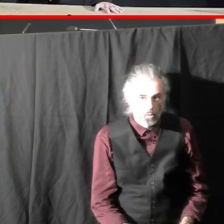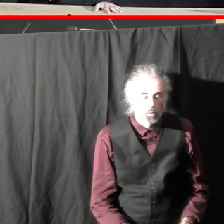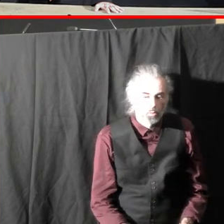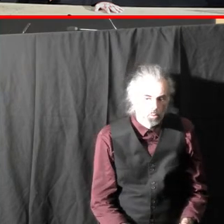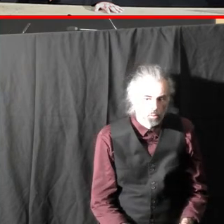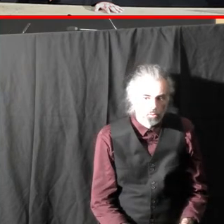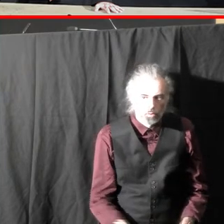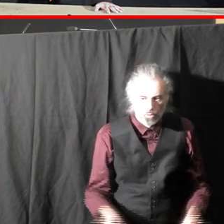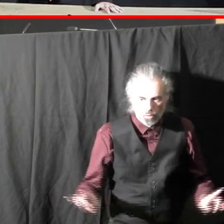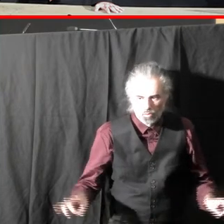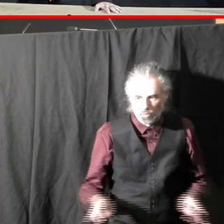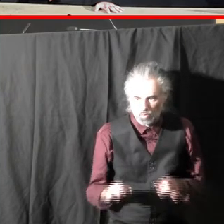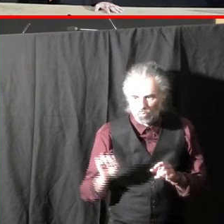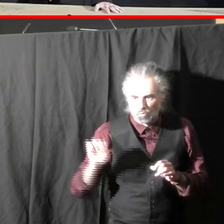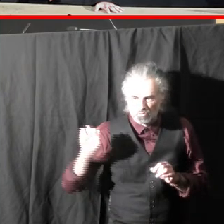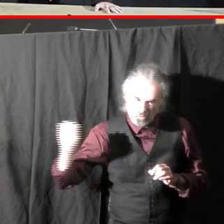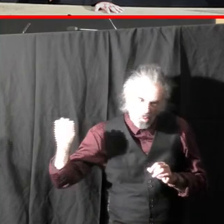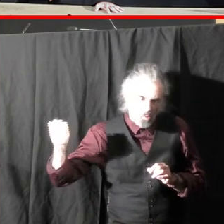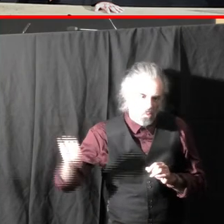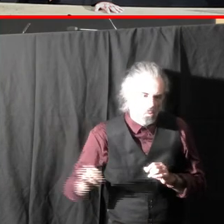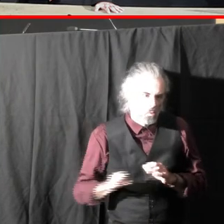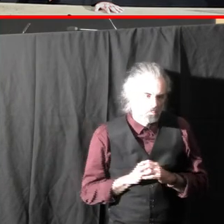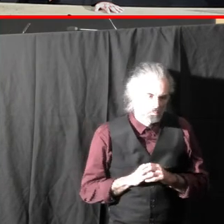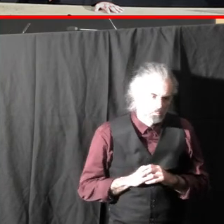2 years. Using your